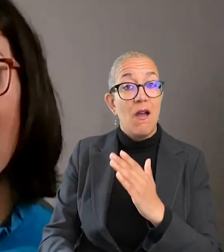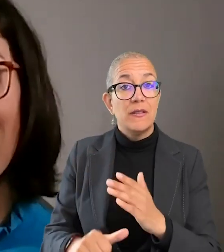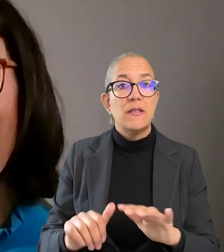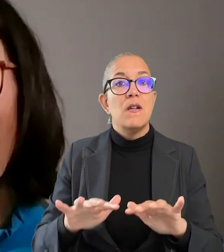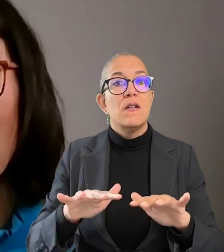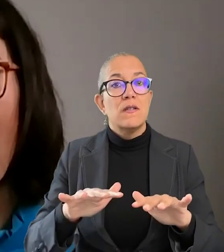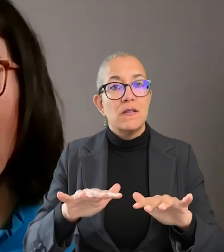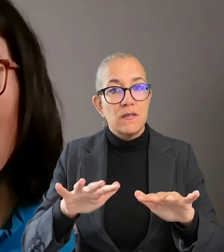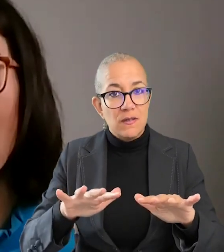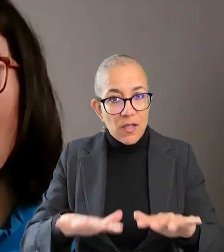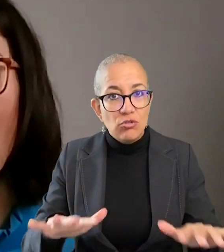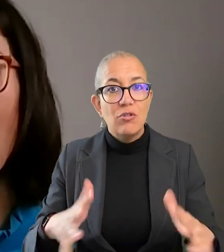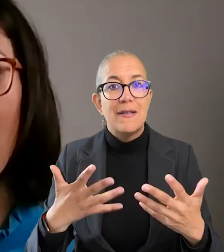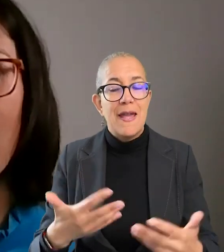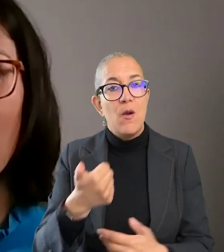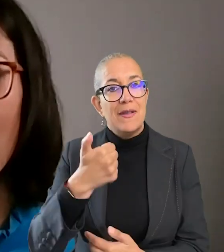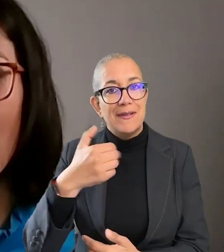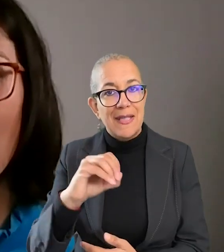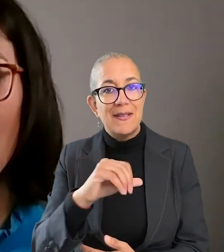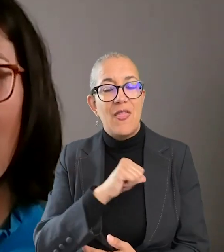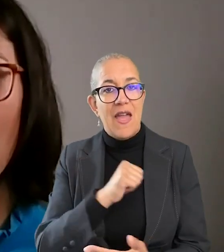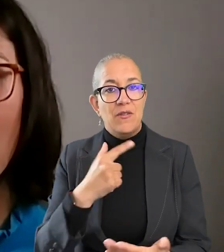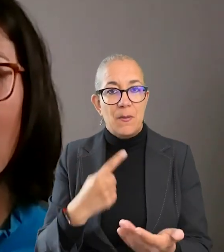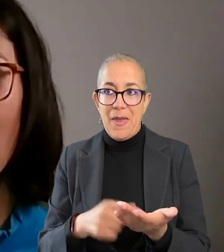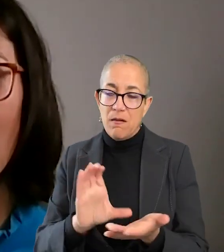gives £60,000 to those NHS and